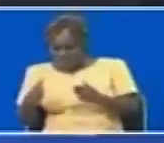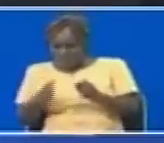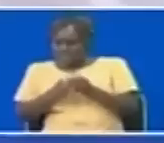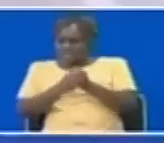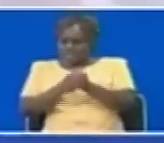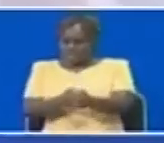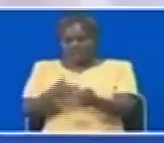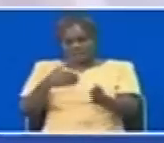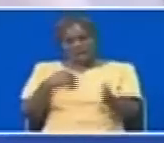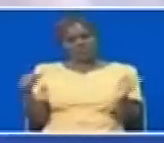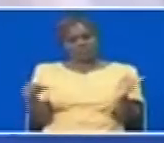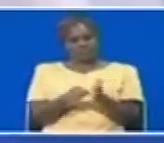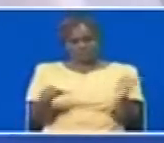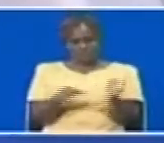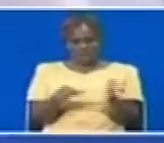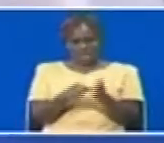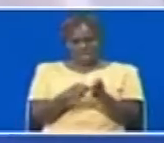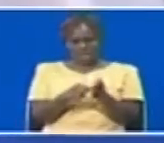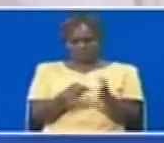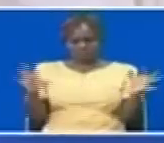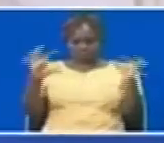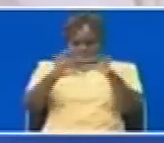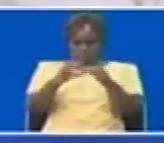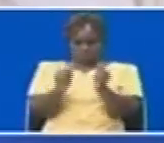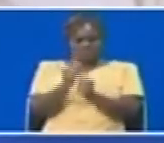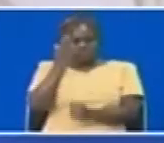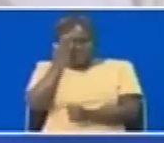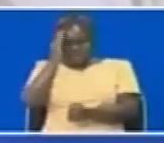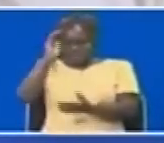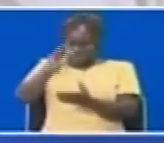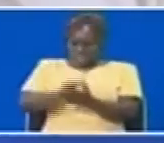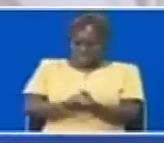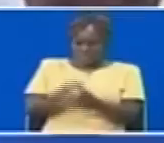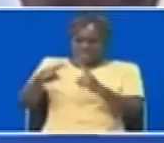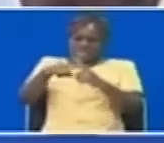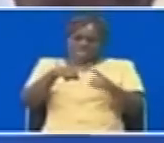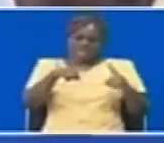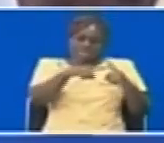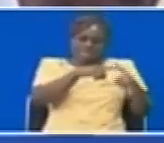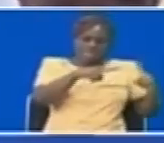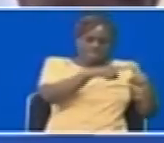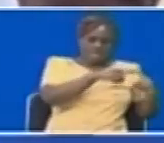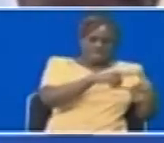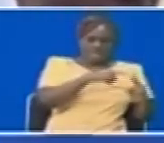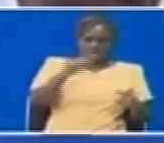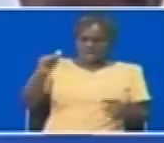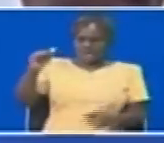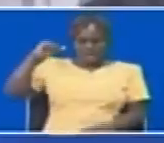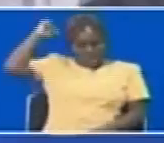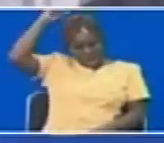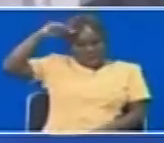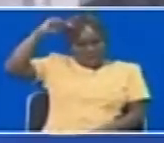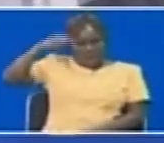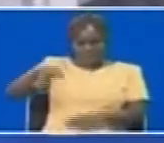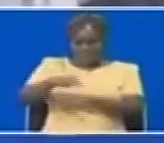have a problem with Kenya making close association with Israel, which they believe is persecuting Palestinian Arab nation over deeply embedded